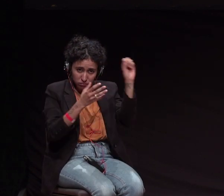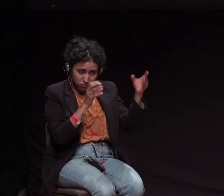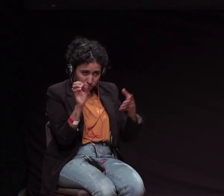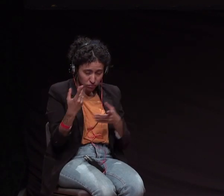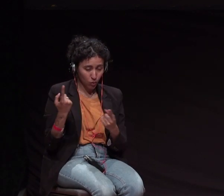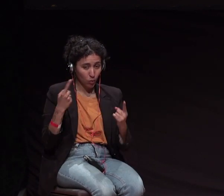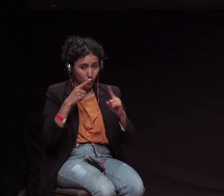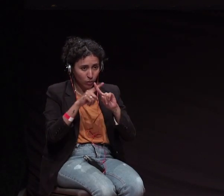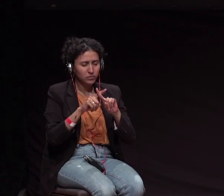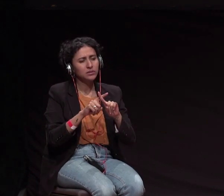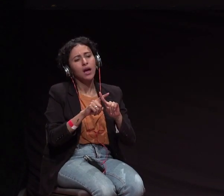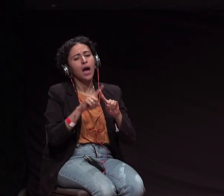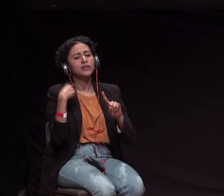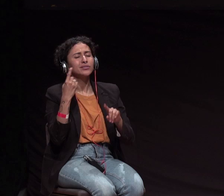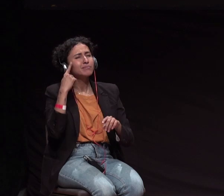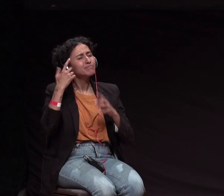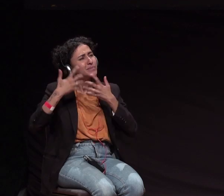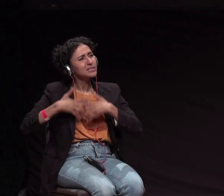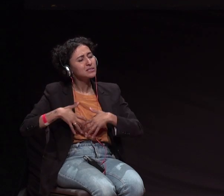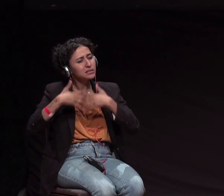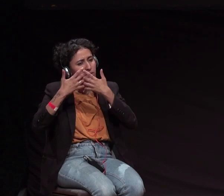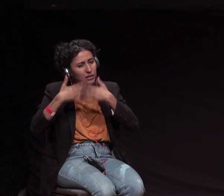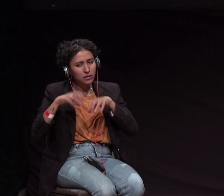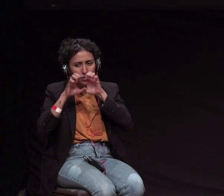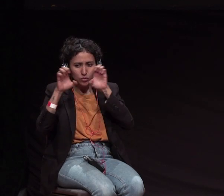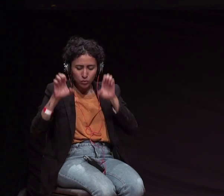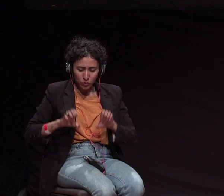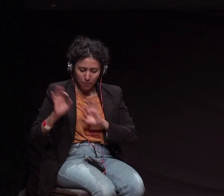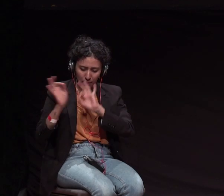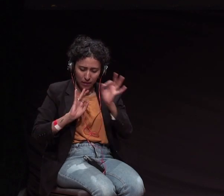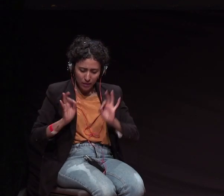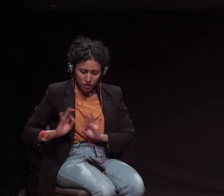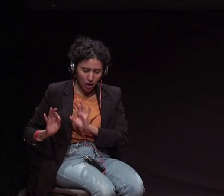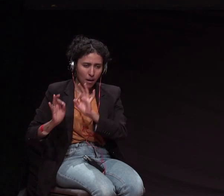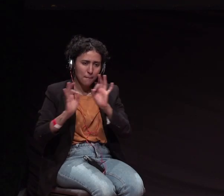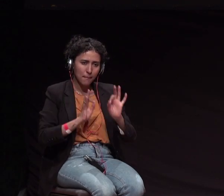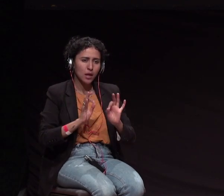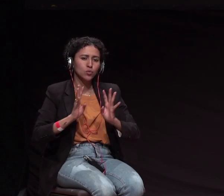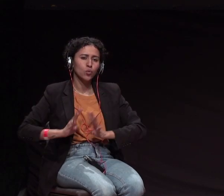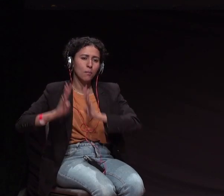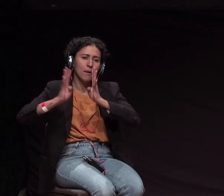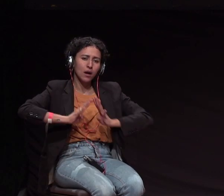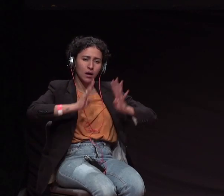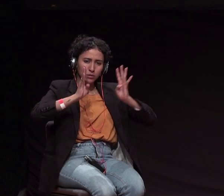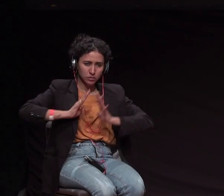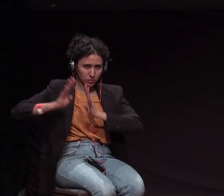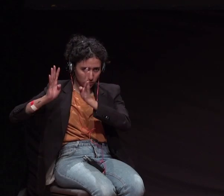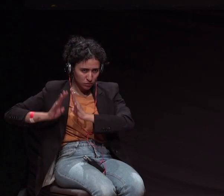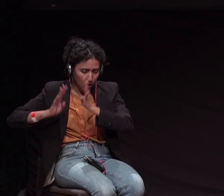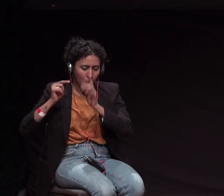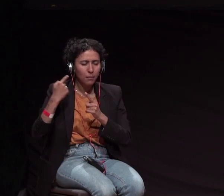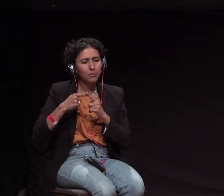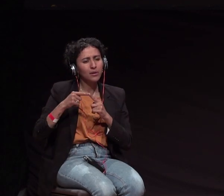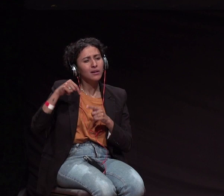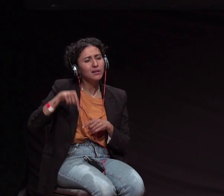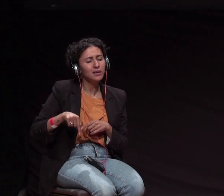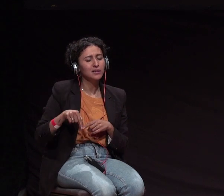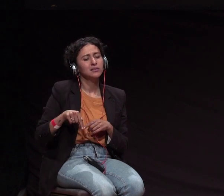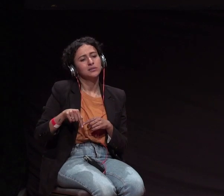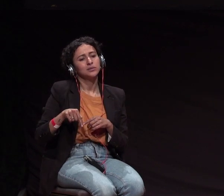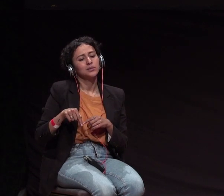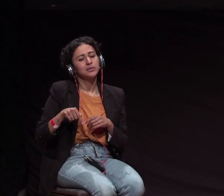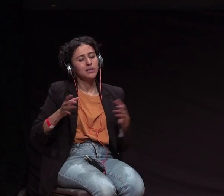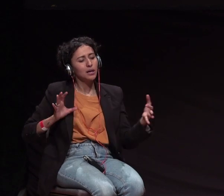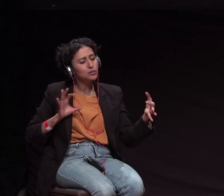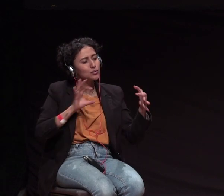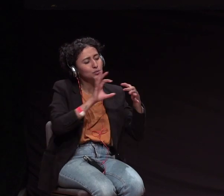with, like, rezoning, and rezoning is like really intricately related to the building of institutions. The Whitney Museum,